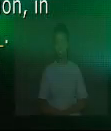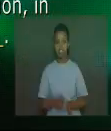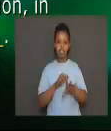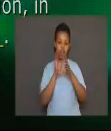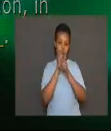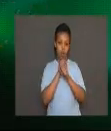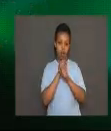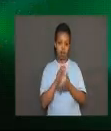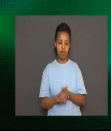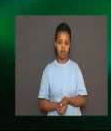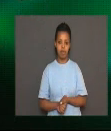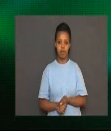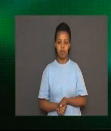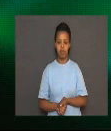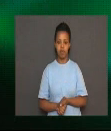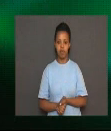Time's up.